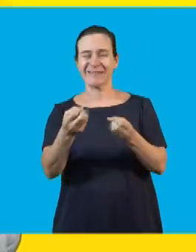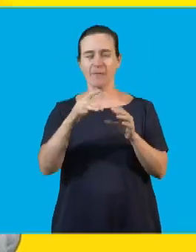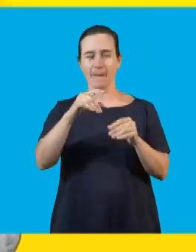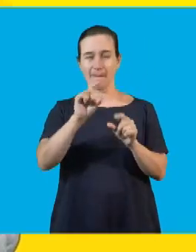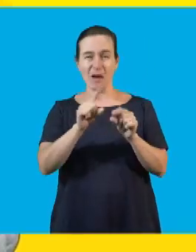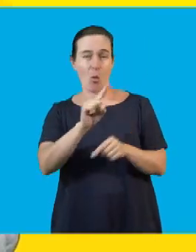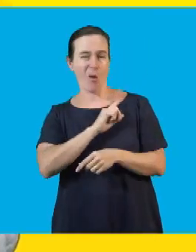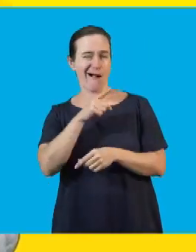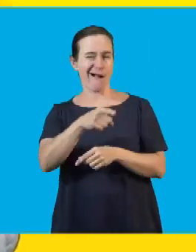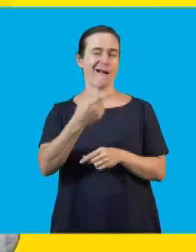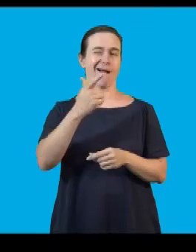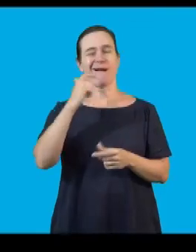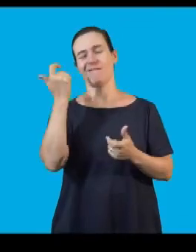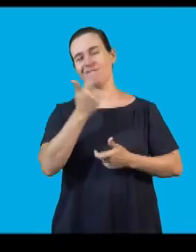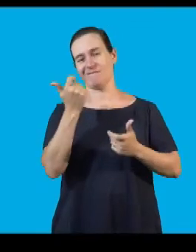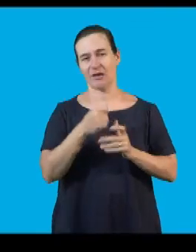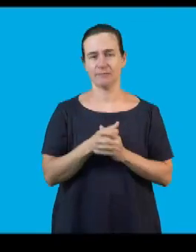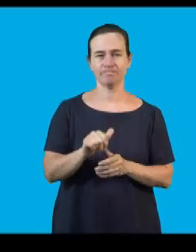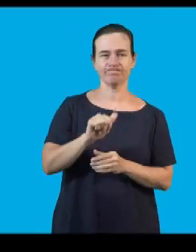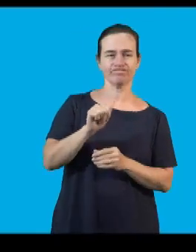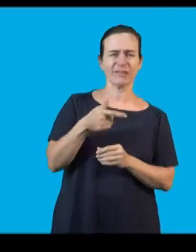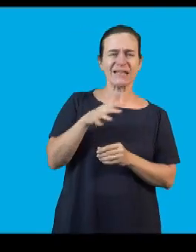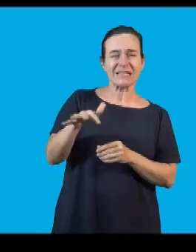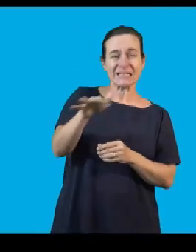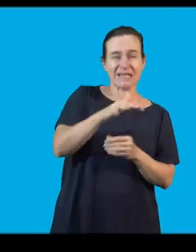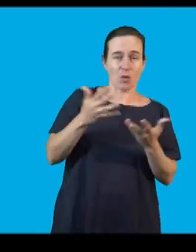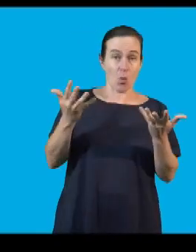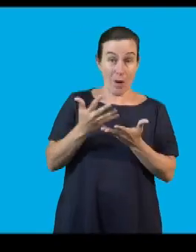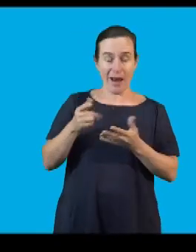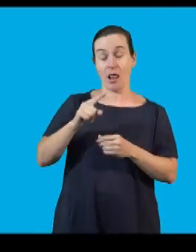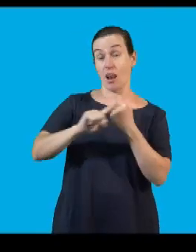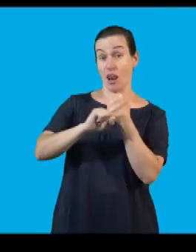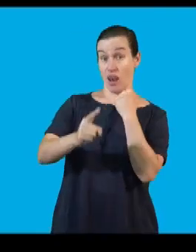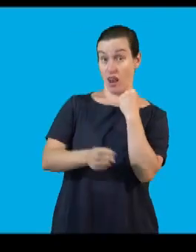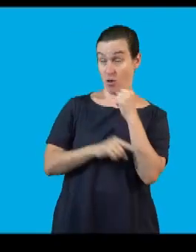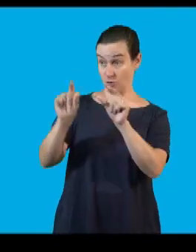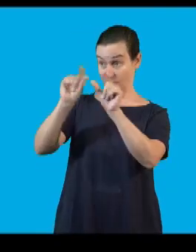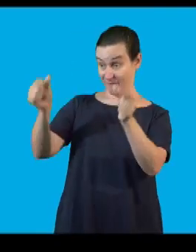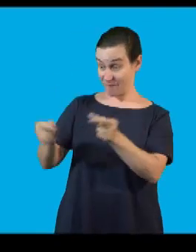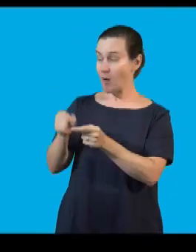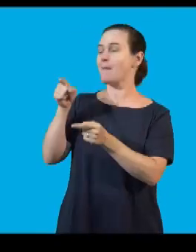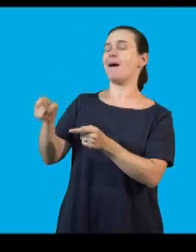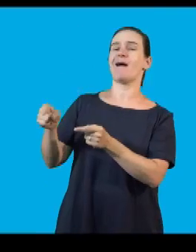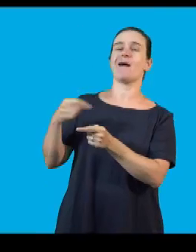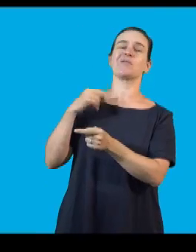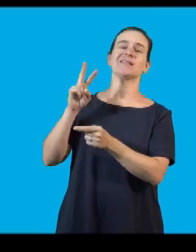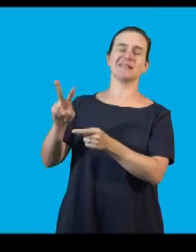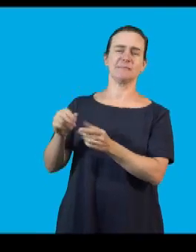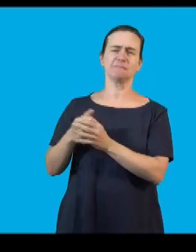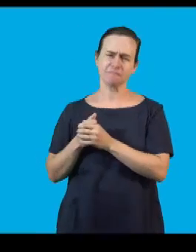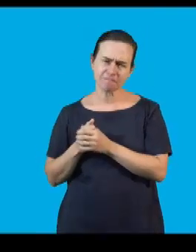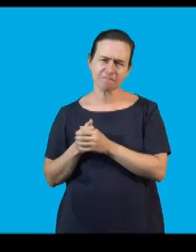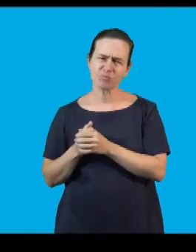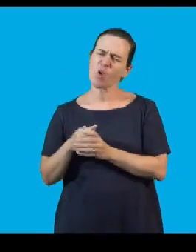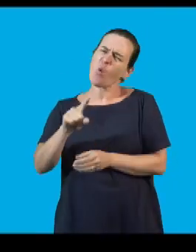humor. Look at the setting. The setting is only identified in the last frame. So why does the cartoonist do this? What